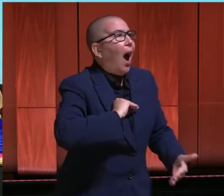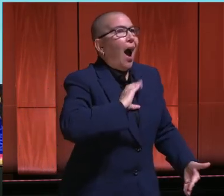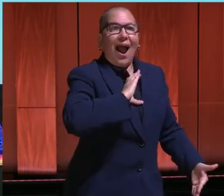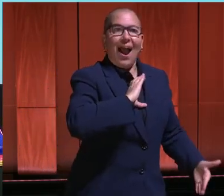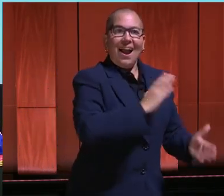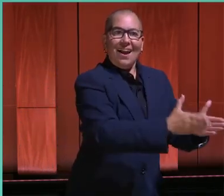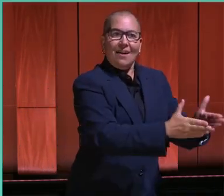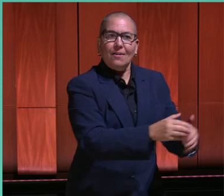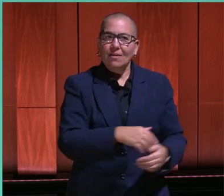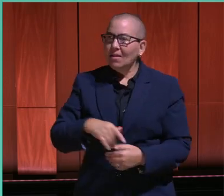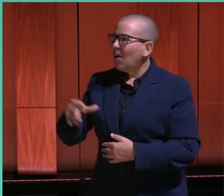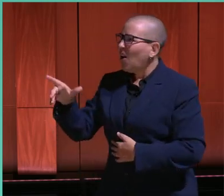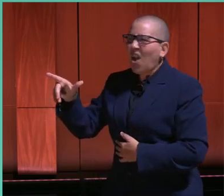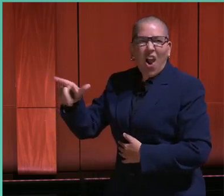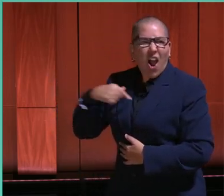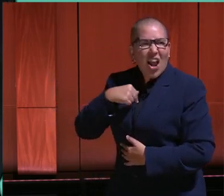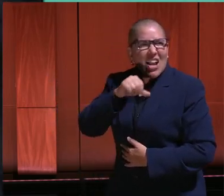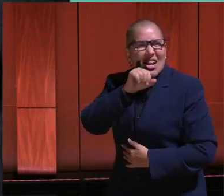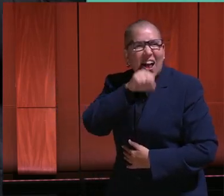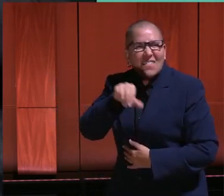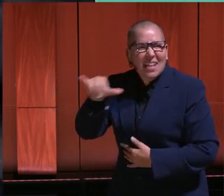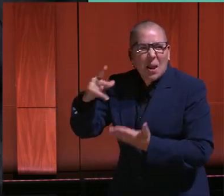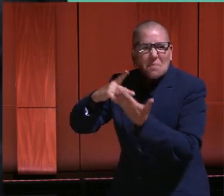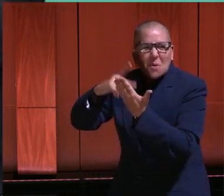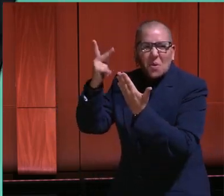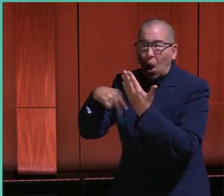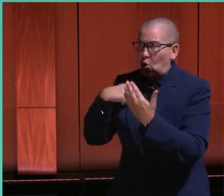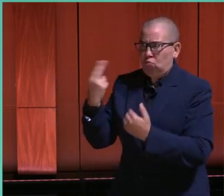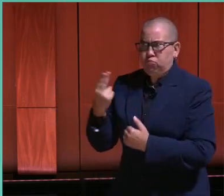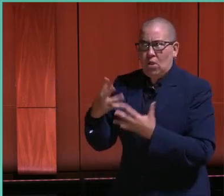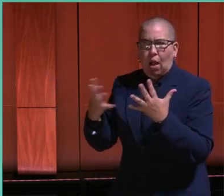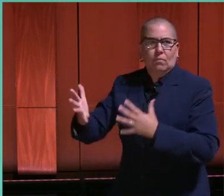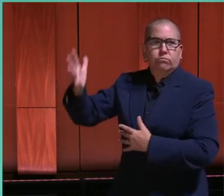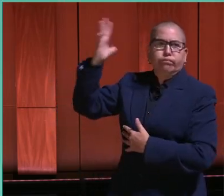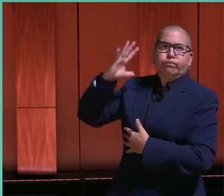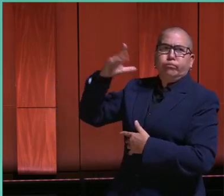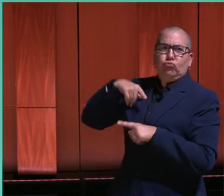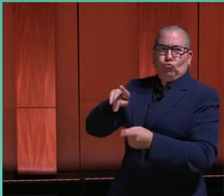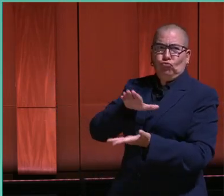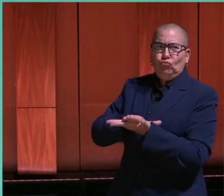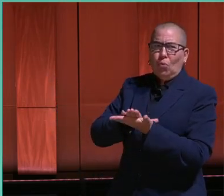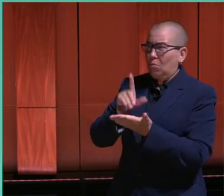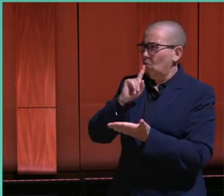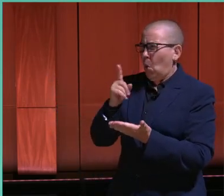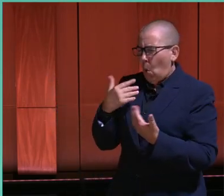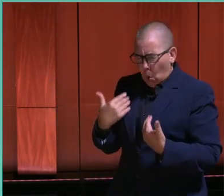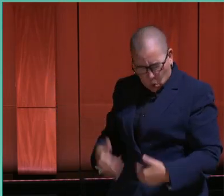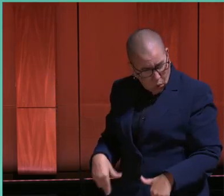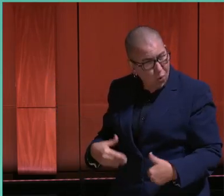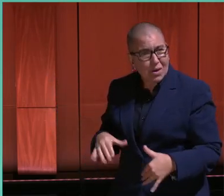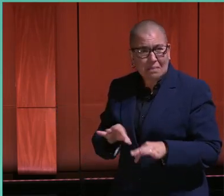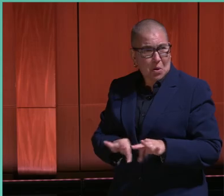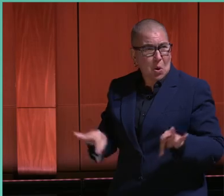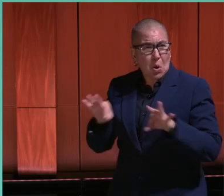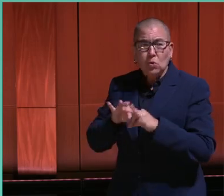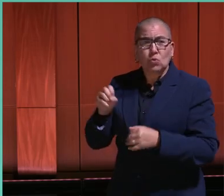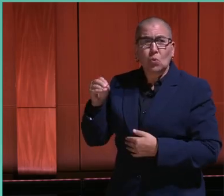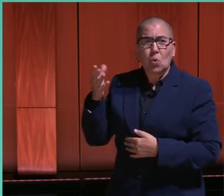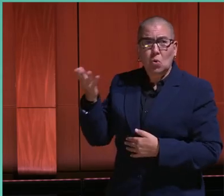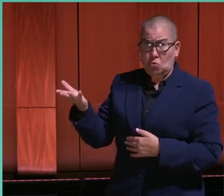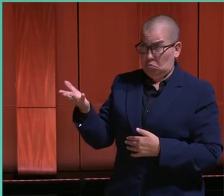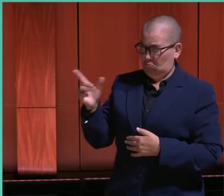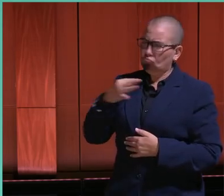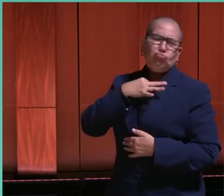use it a lot when I was working in classrooms as well. It's a really supportive framework. How do specific technologies or